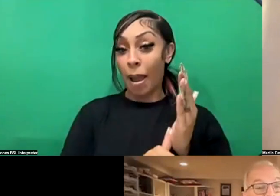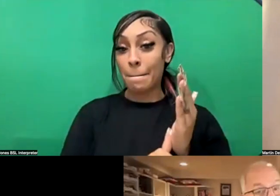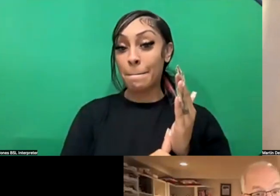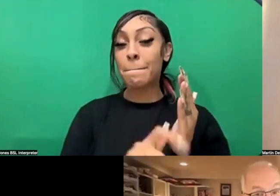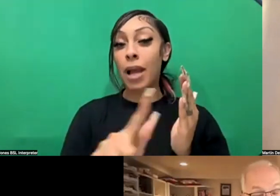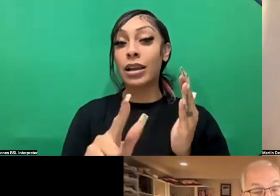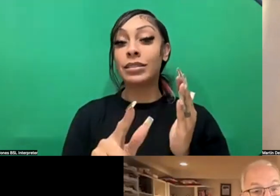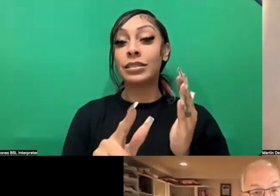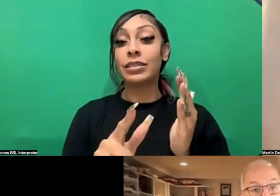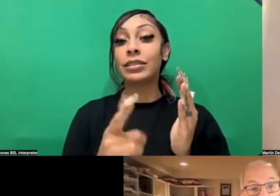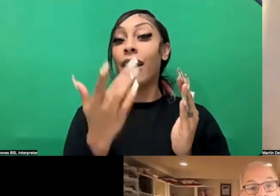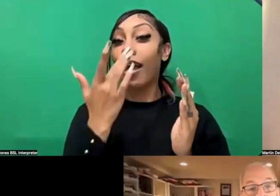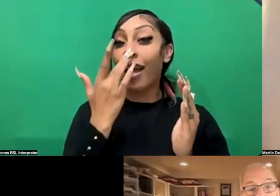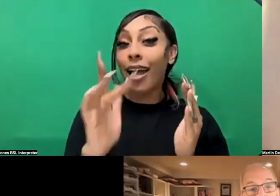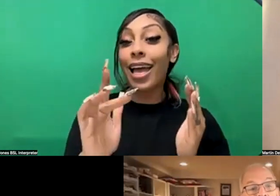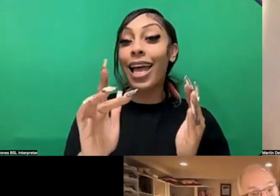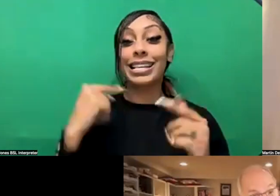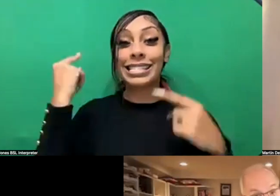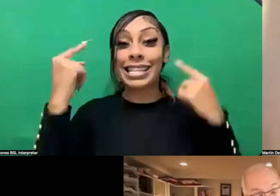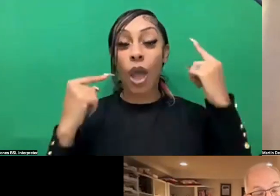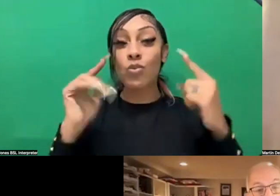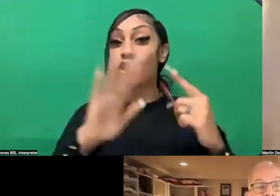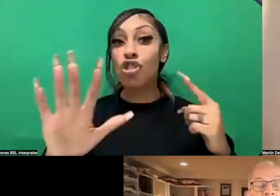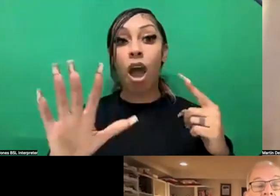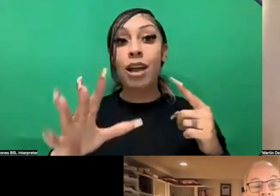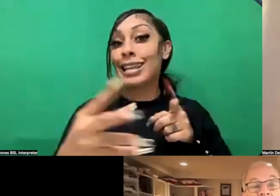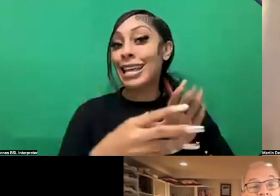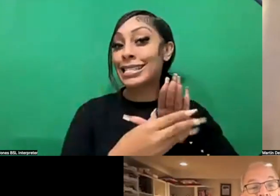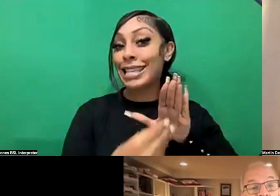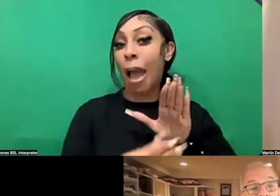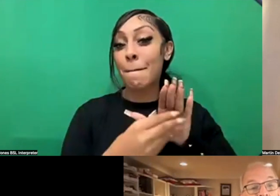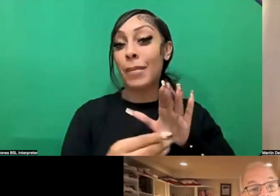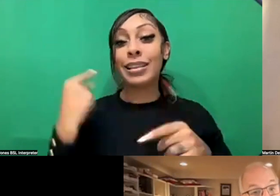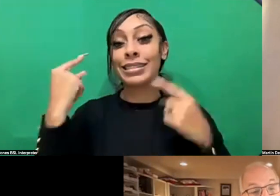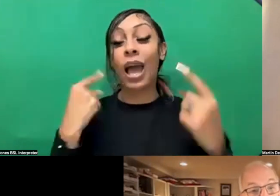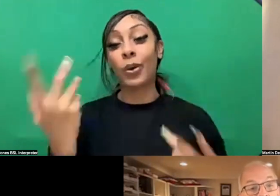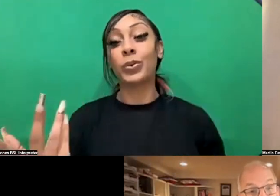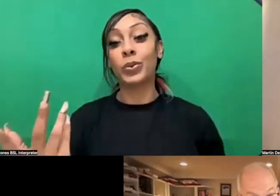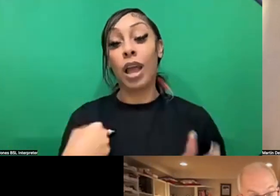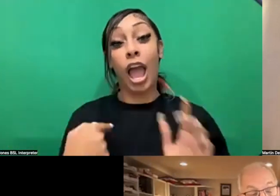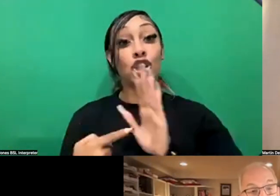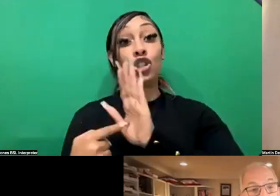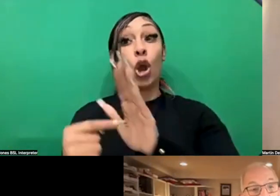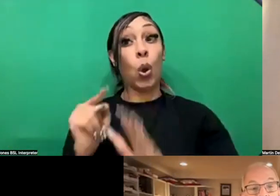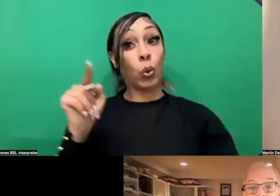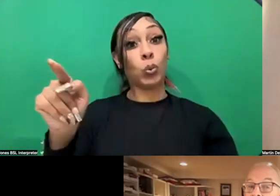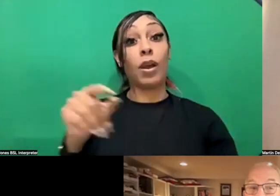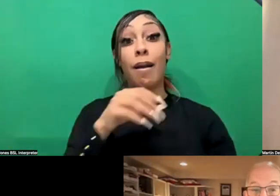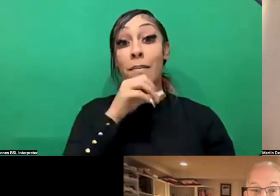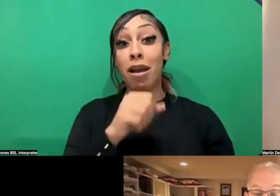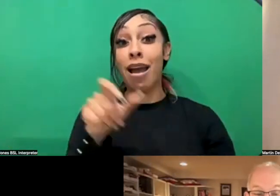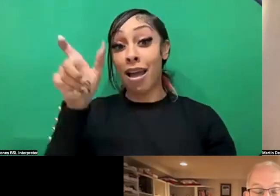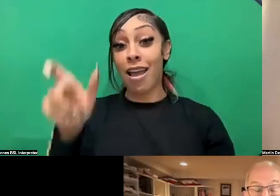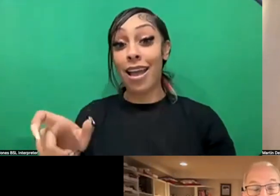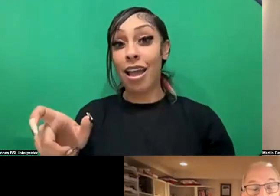sounds, not these sample sounds that the later LM1 had. And so I showed it to Leon, and he said, I'd like to